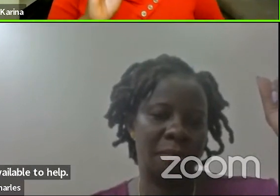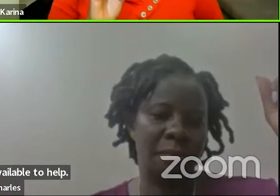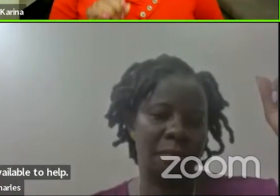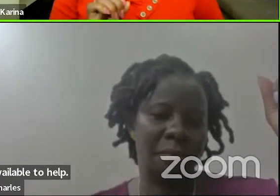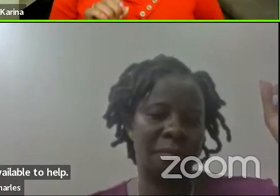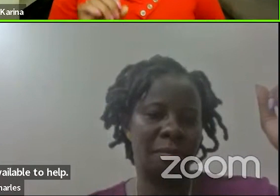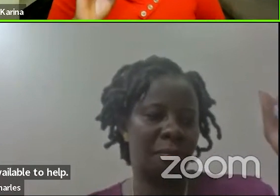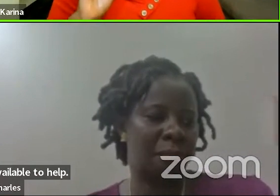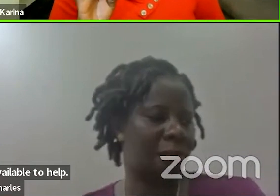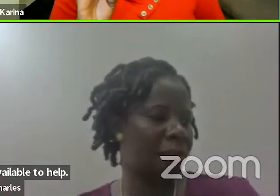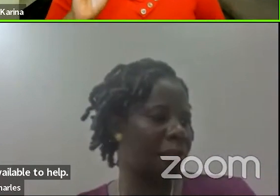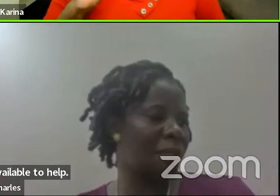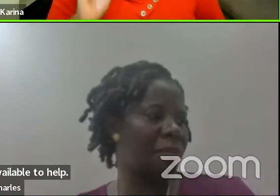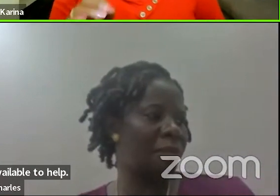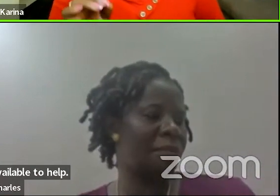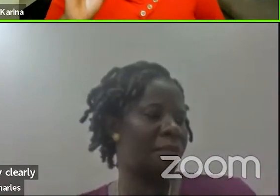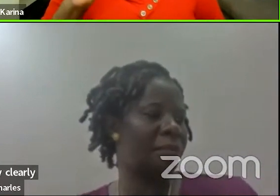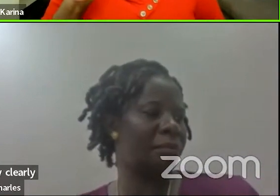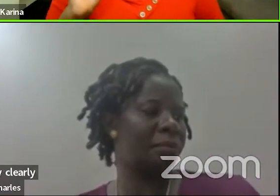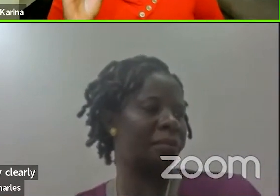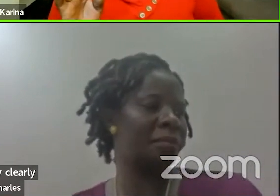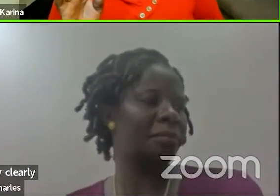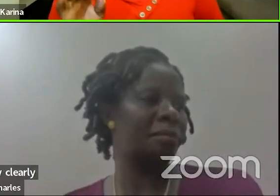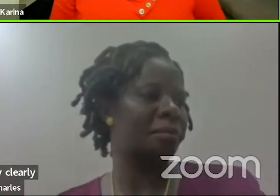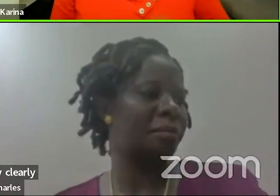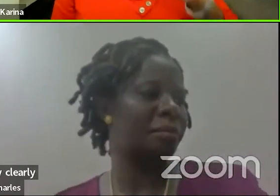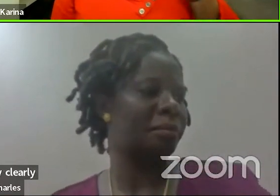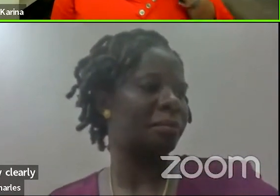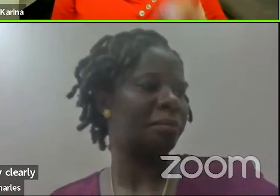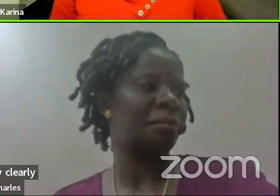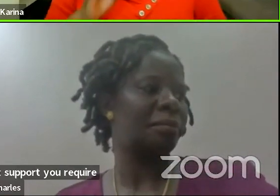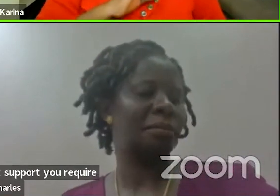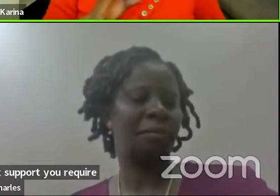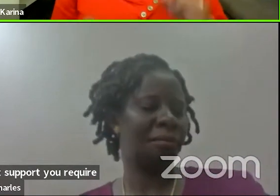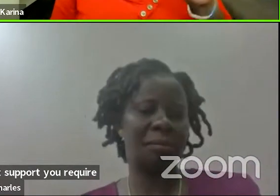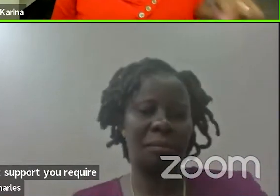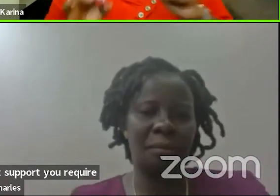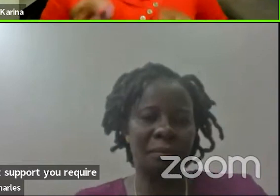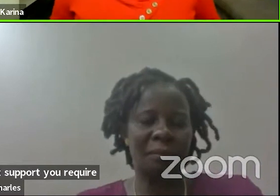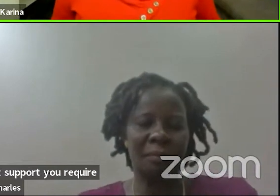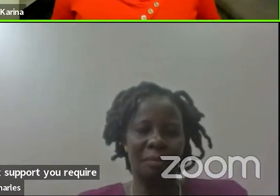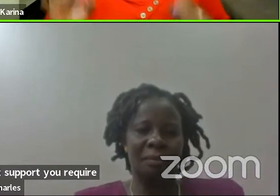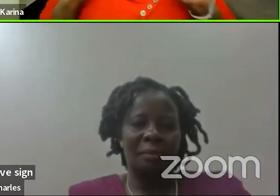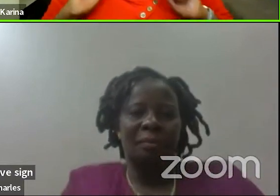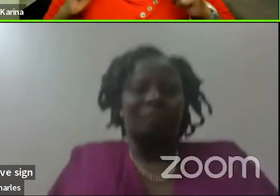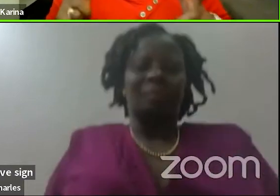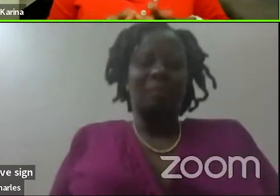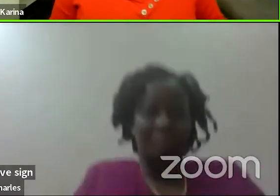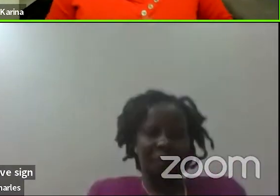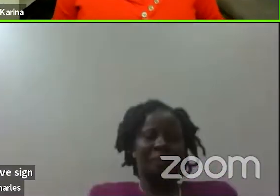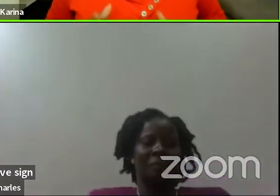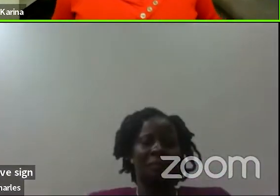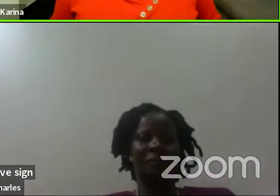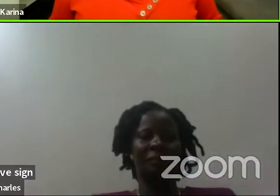very clearly what support you require? Because men don't read sign language. They